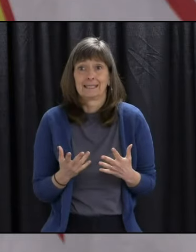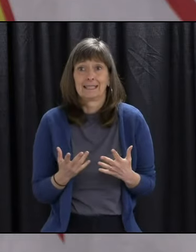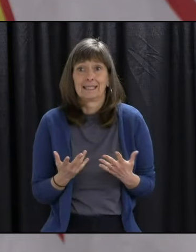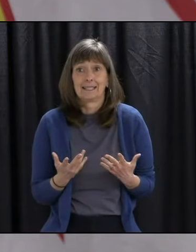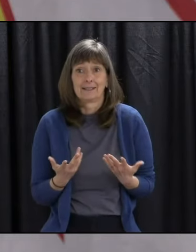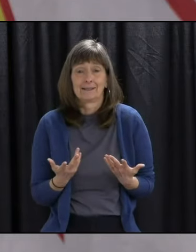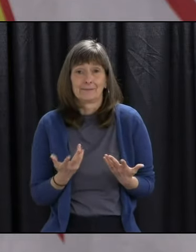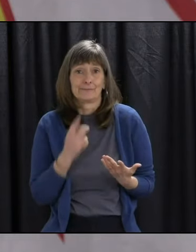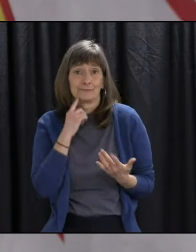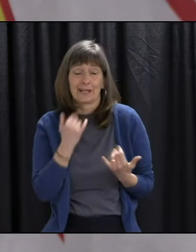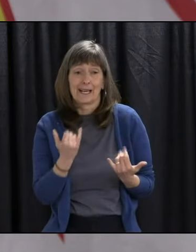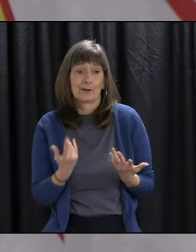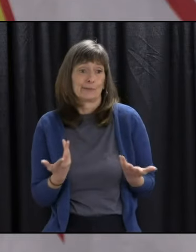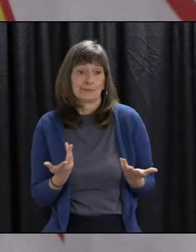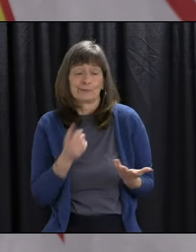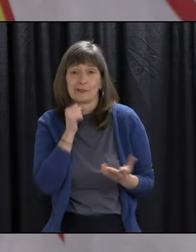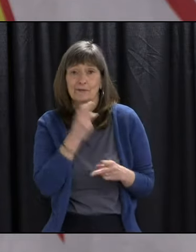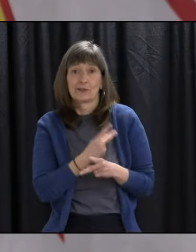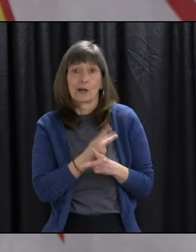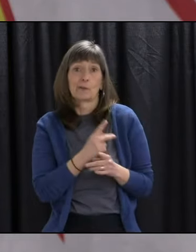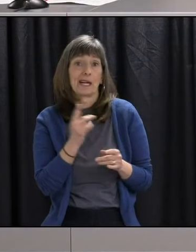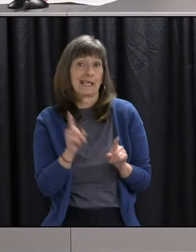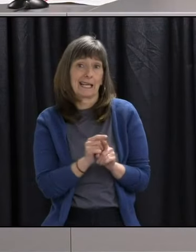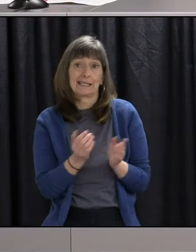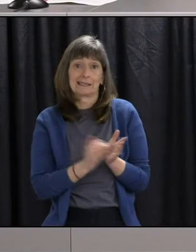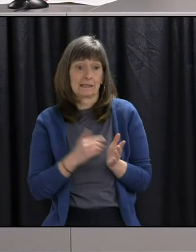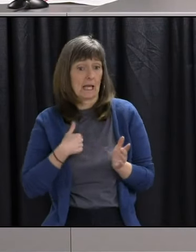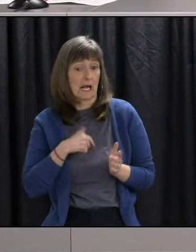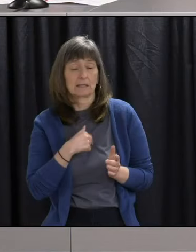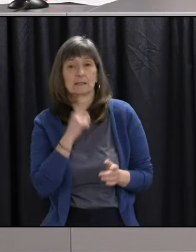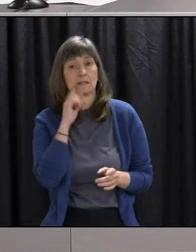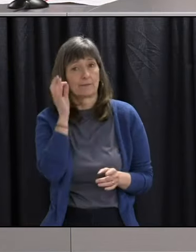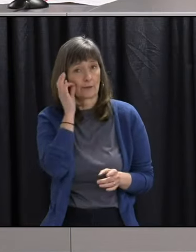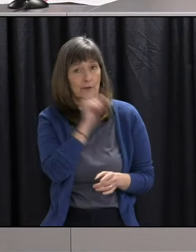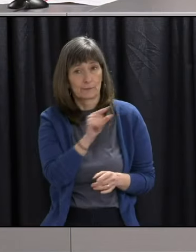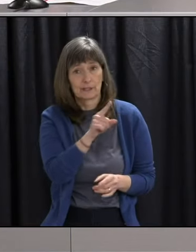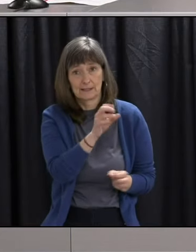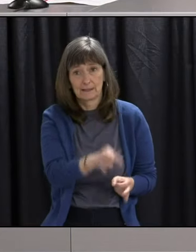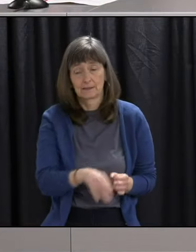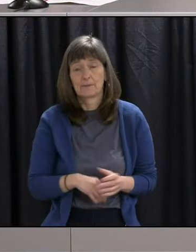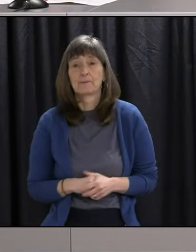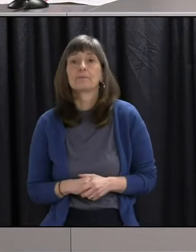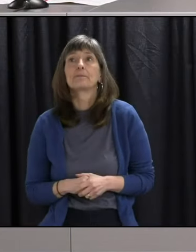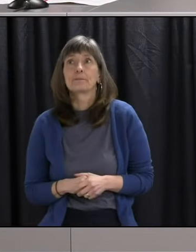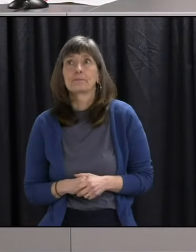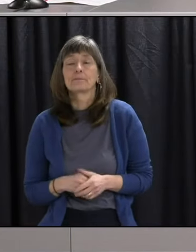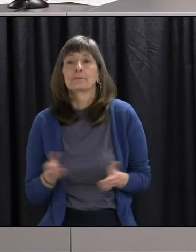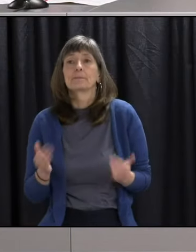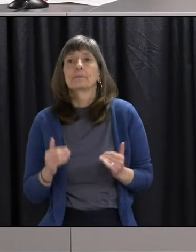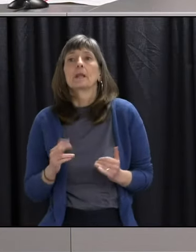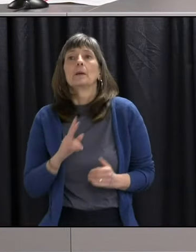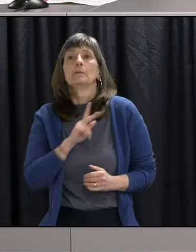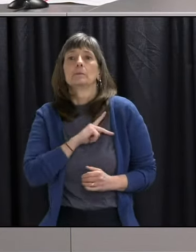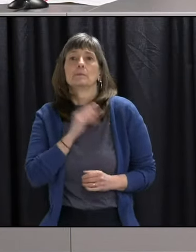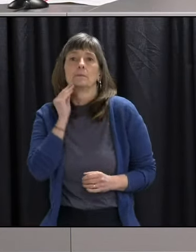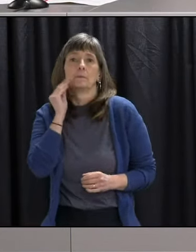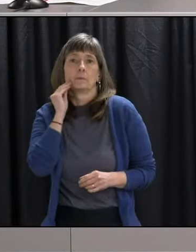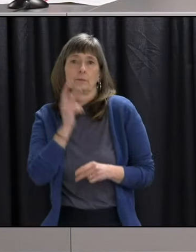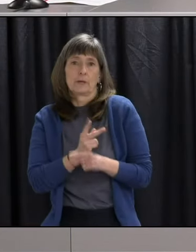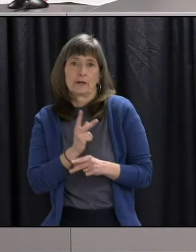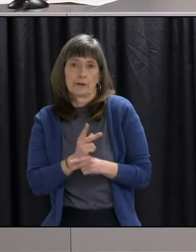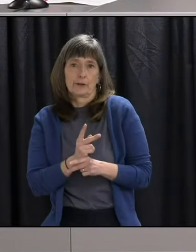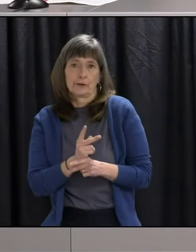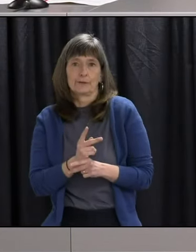that are involved. Thank you. With today's newest announcement about personal home care workers not moving